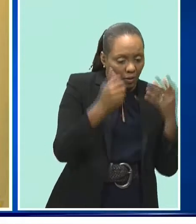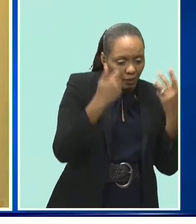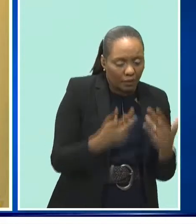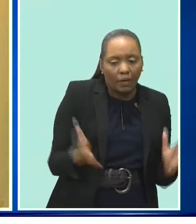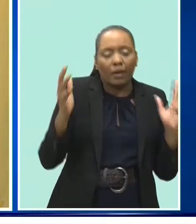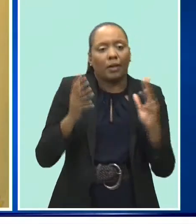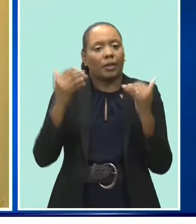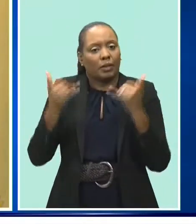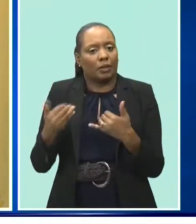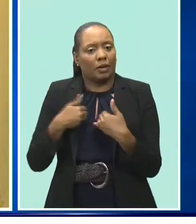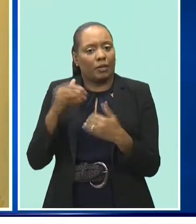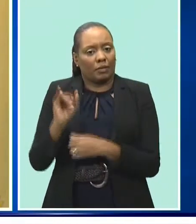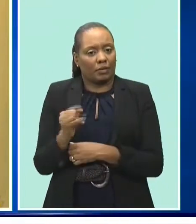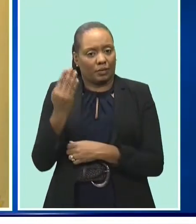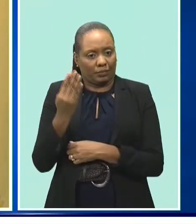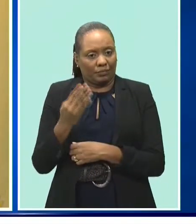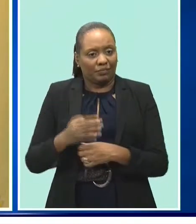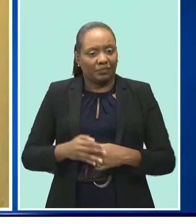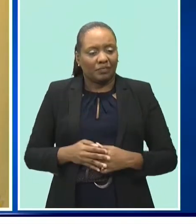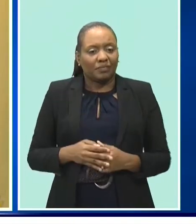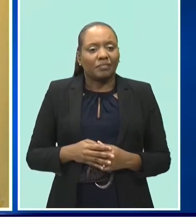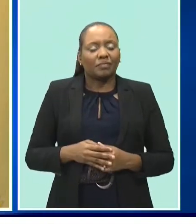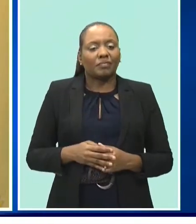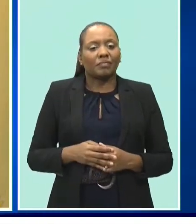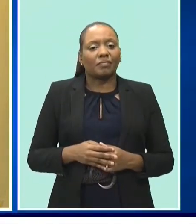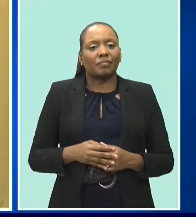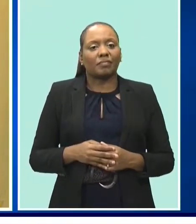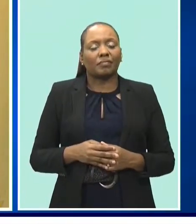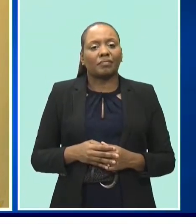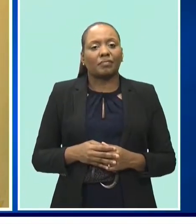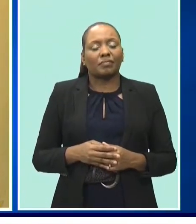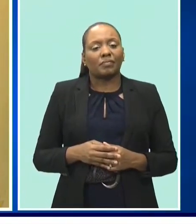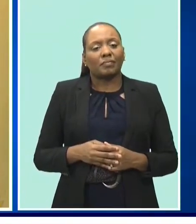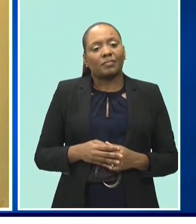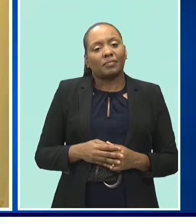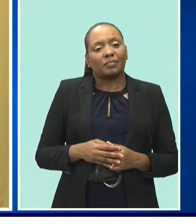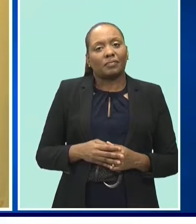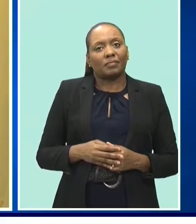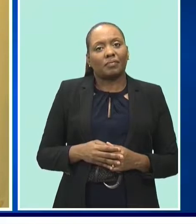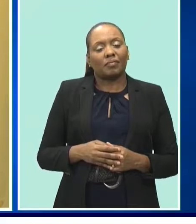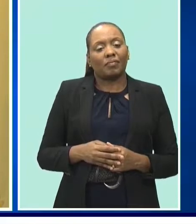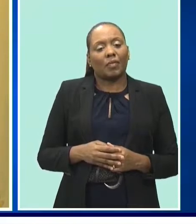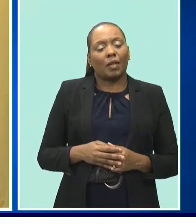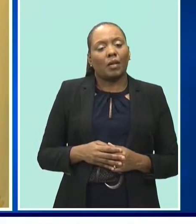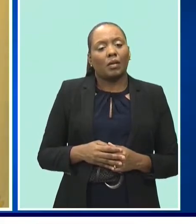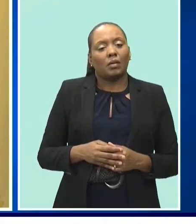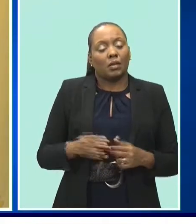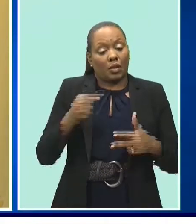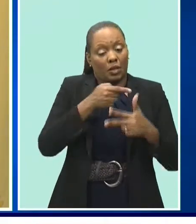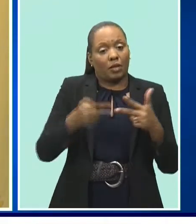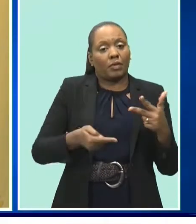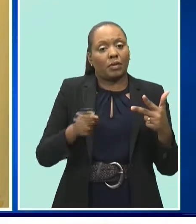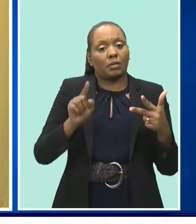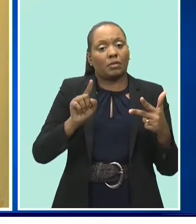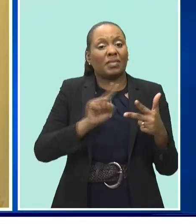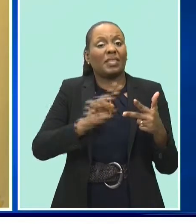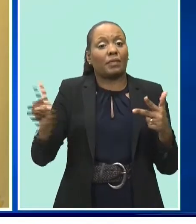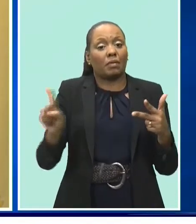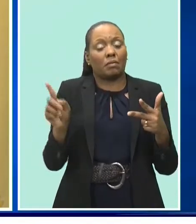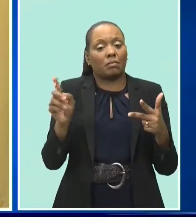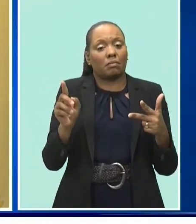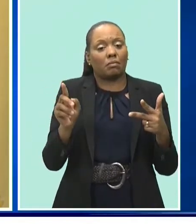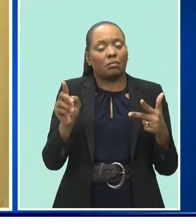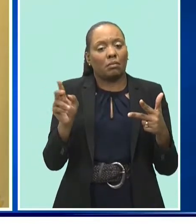since the end of this program. And each of the three programs that we've had, that has been the